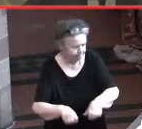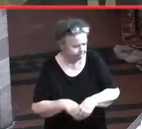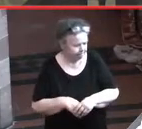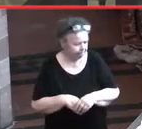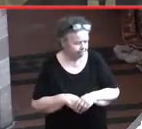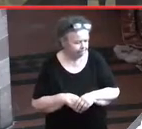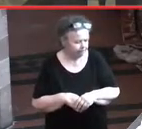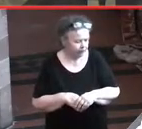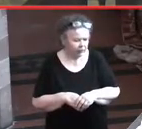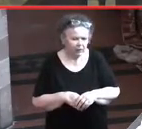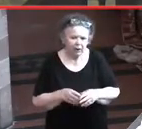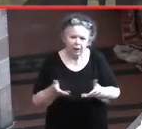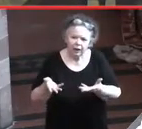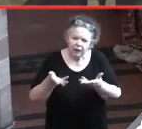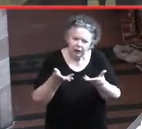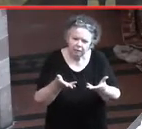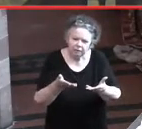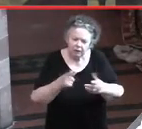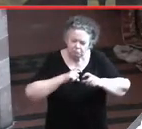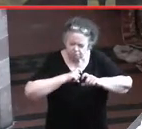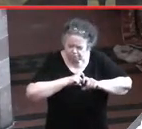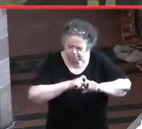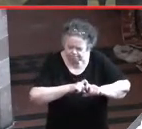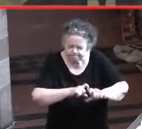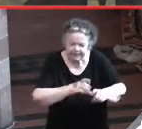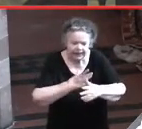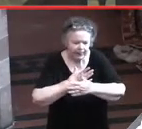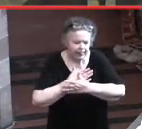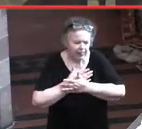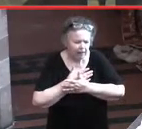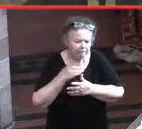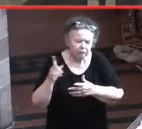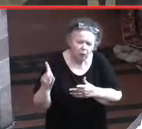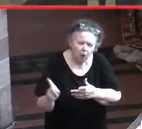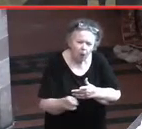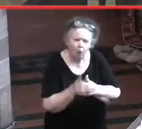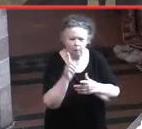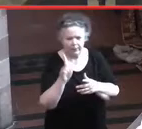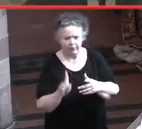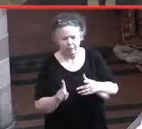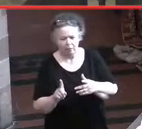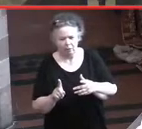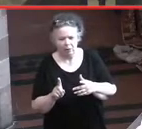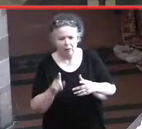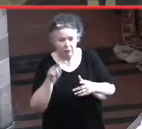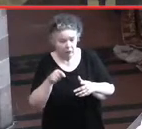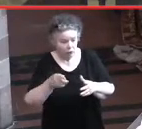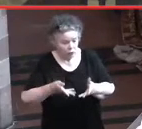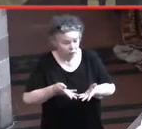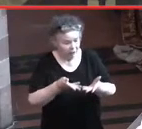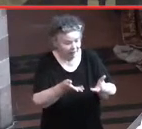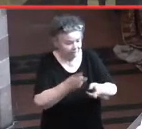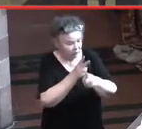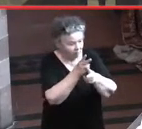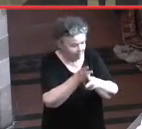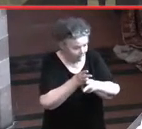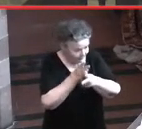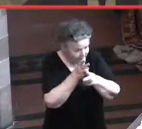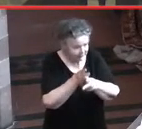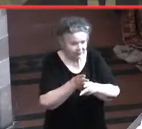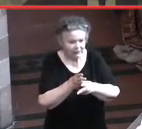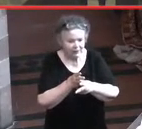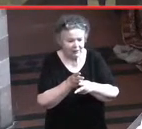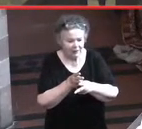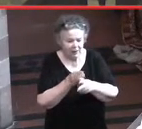Grant them unfailing love for those people among whom you appoint them as pastors